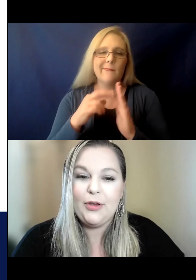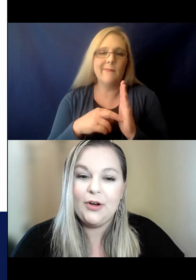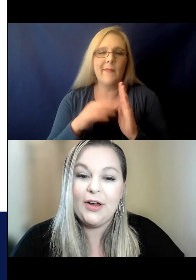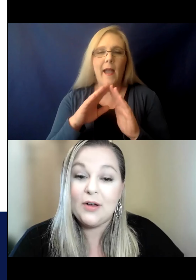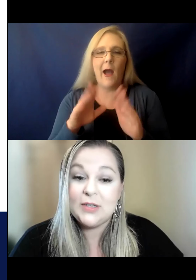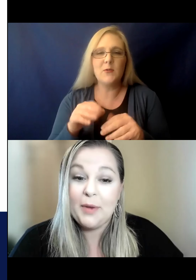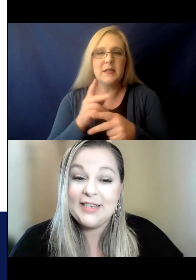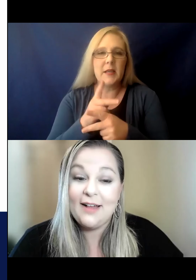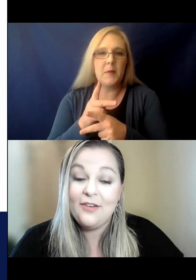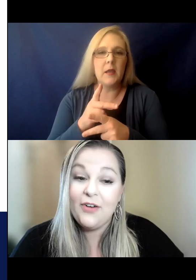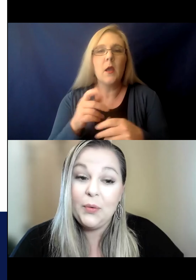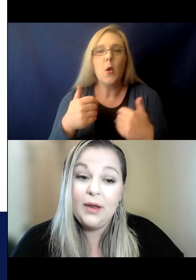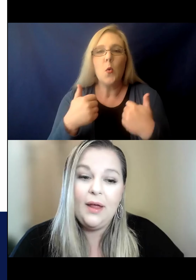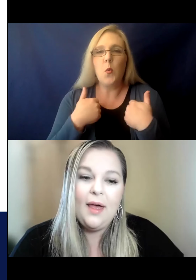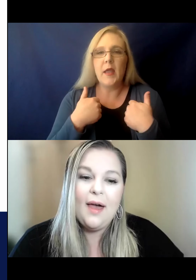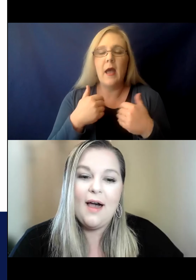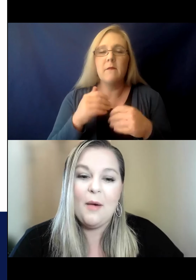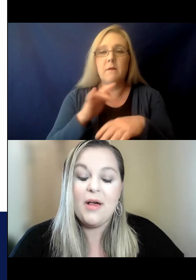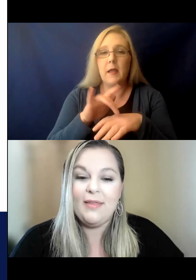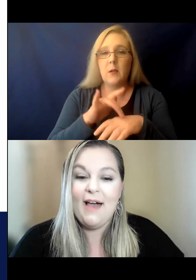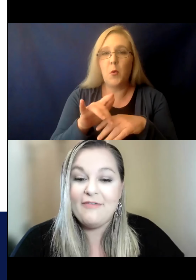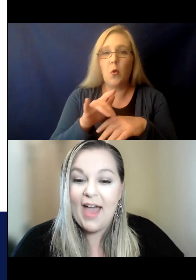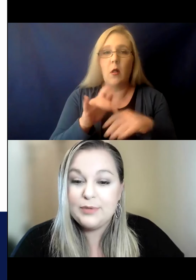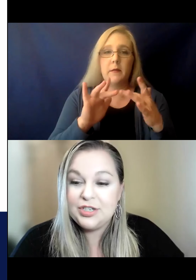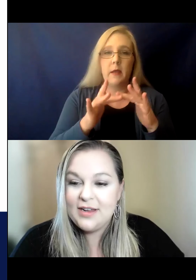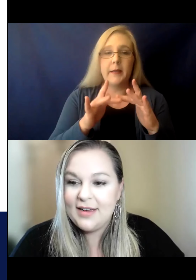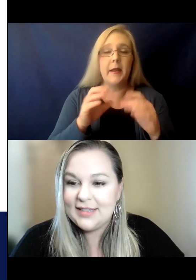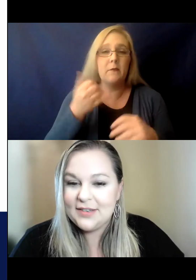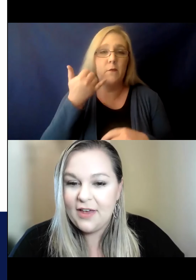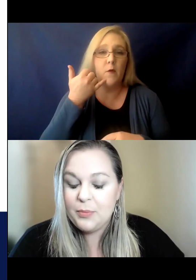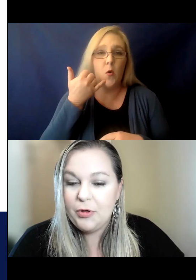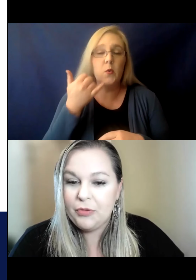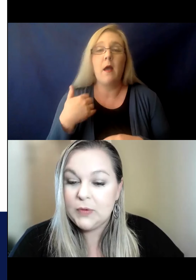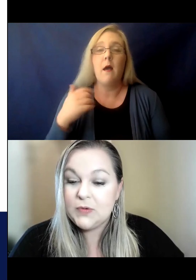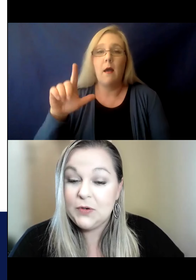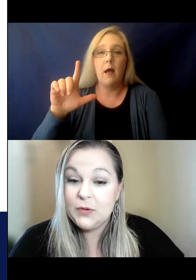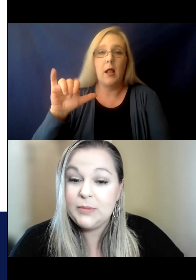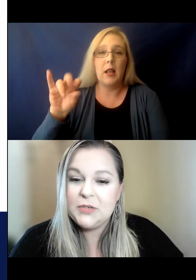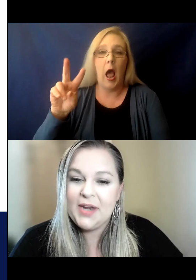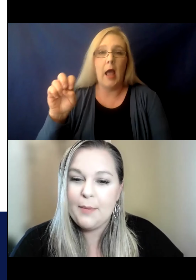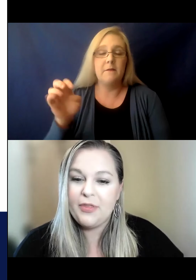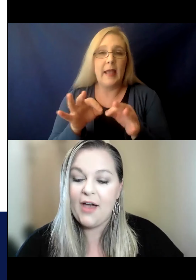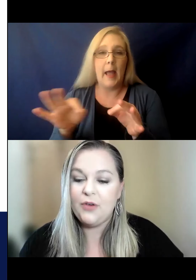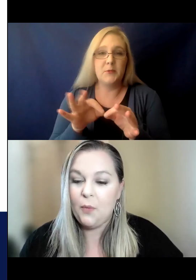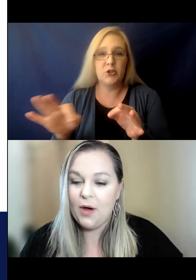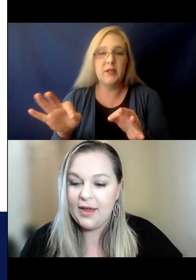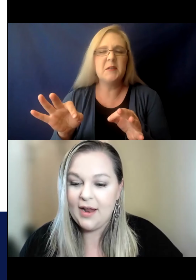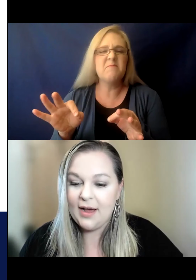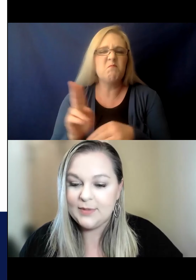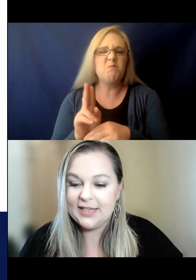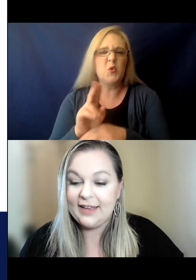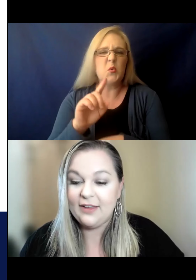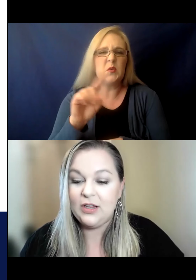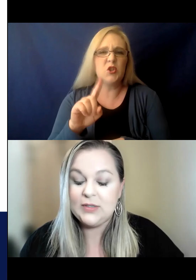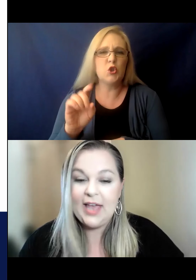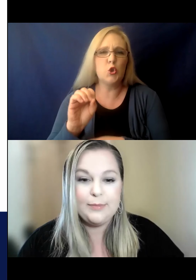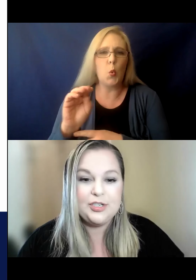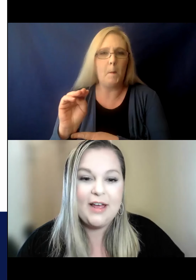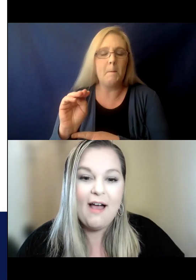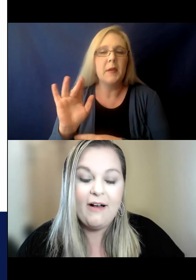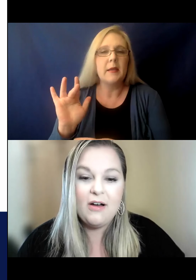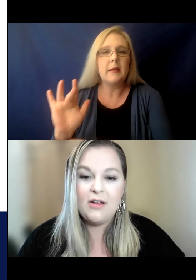your computer and also by telephone. Live captioning is available through Zoom. To enable that, you'll want to select the